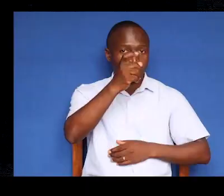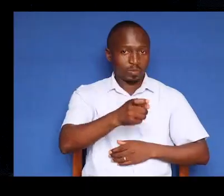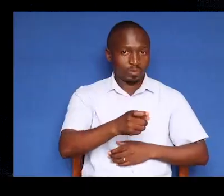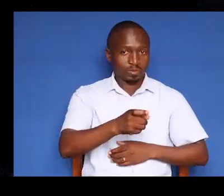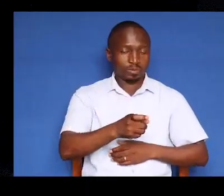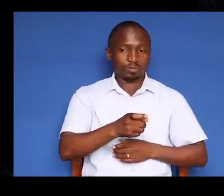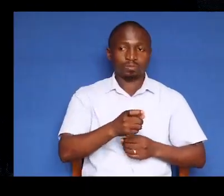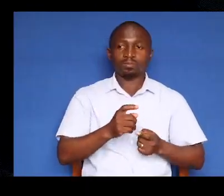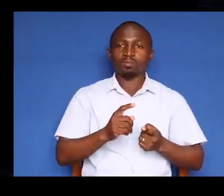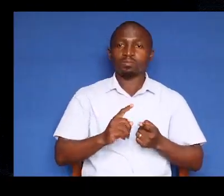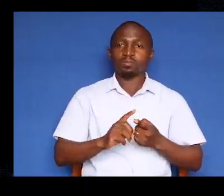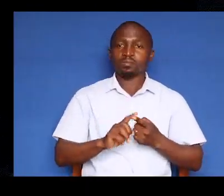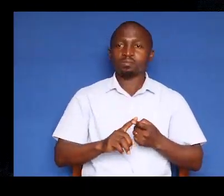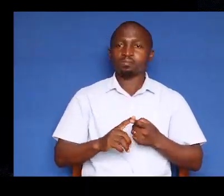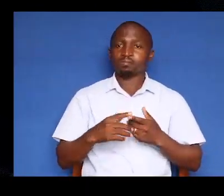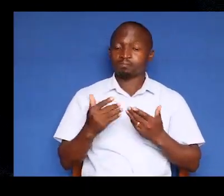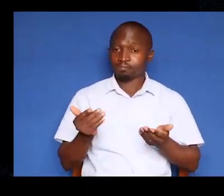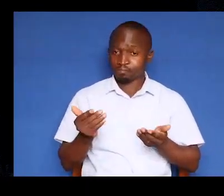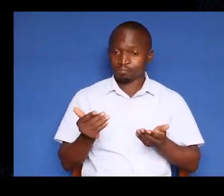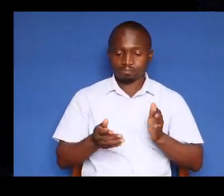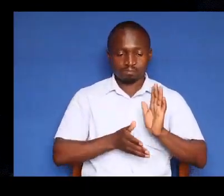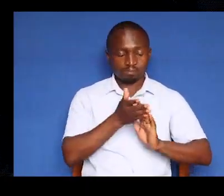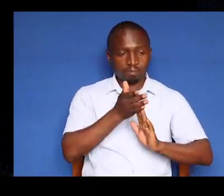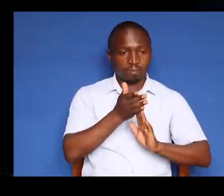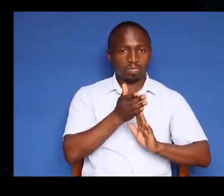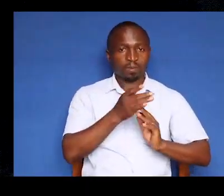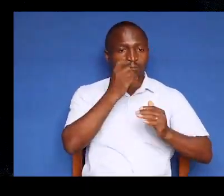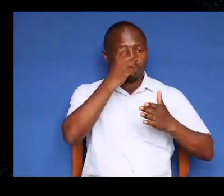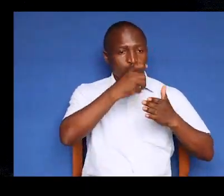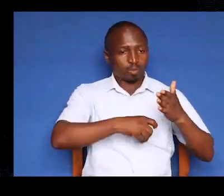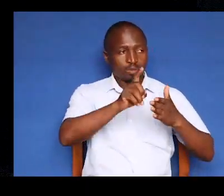rate, we take tax paid